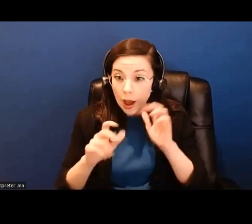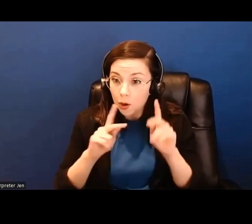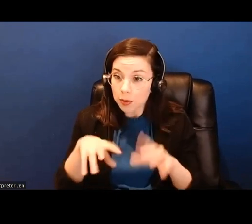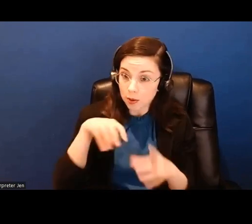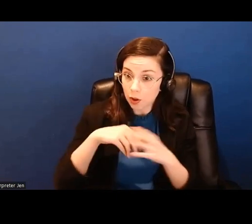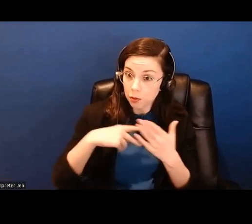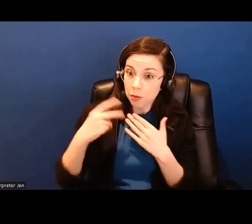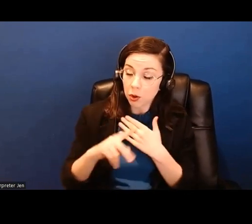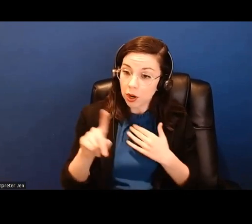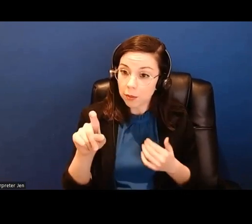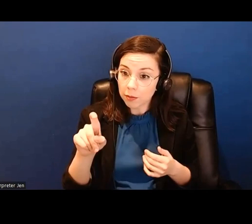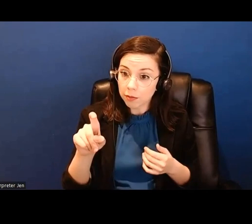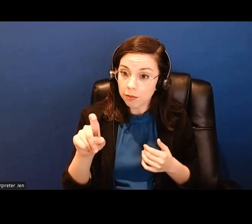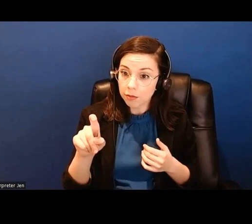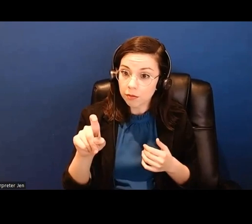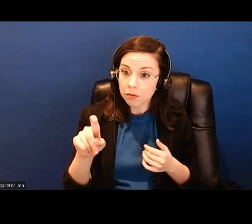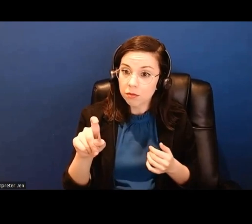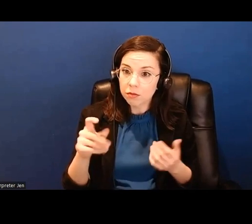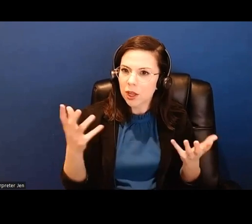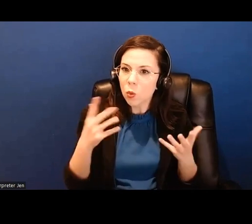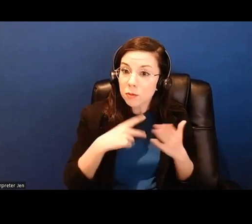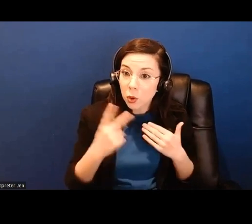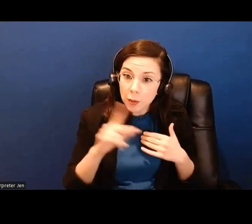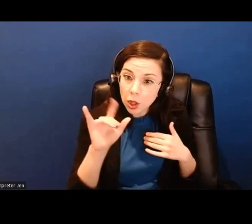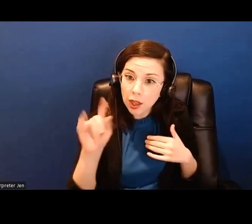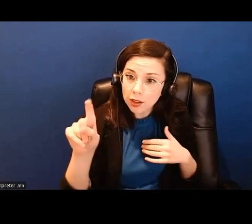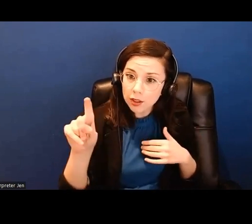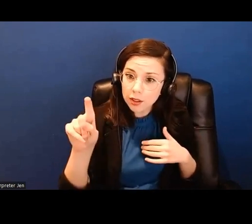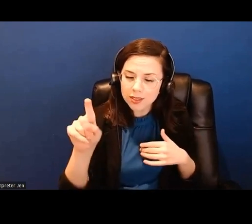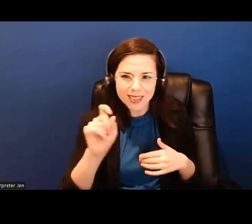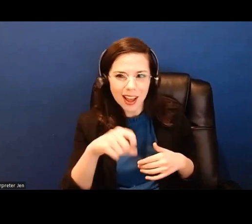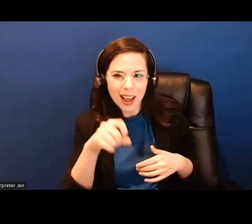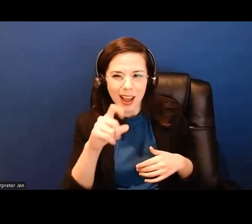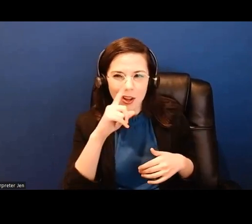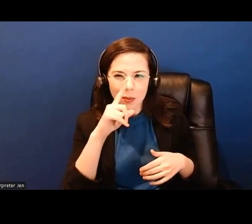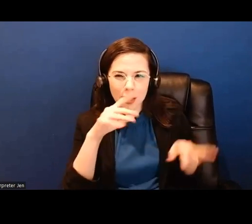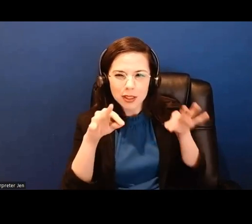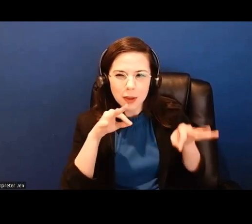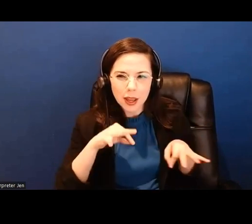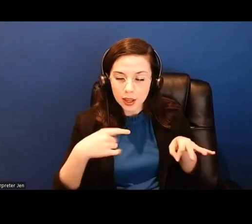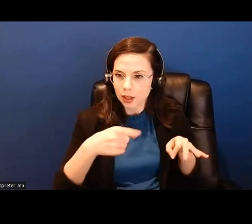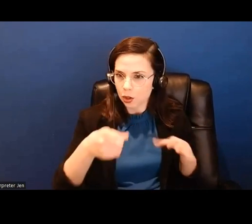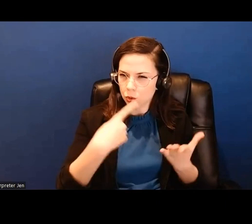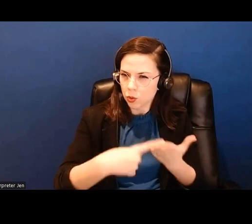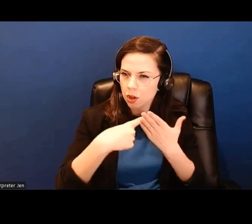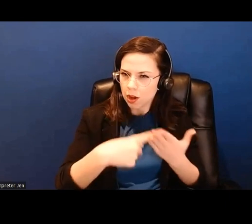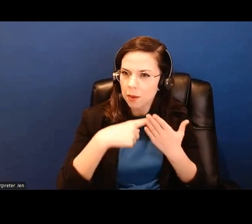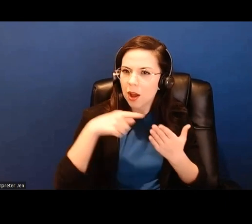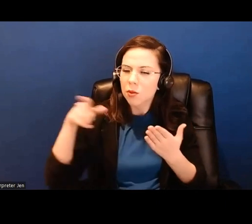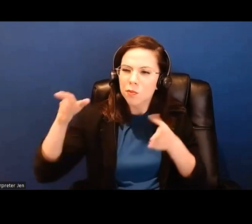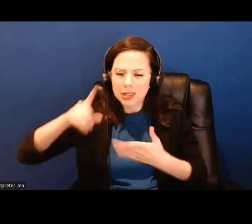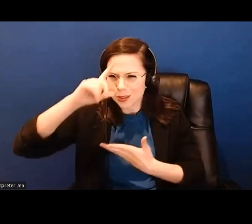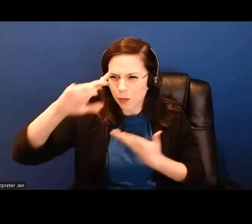the programming? Is that the question? Like, what does the program look like? Yeah, can you just share a little bit about that? I think when you were talking, I think they were